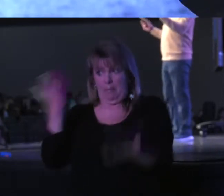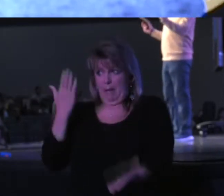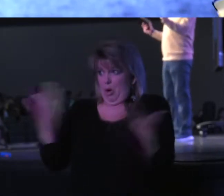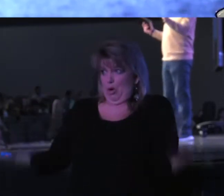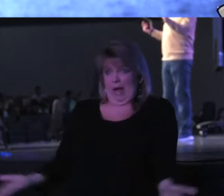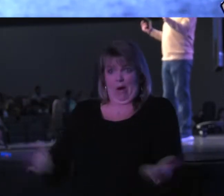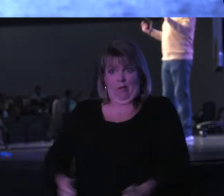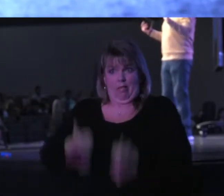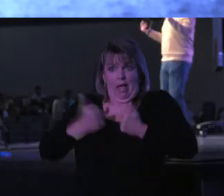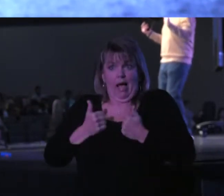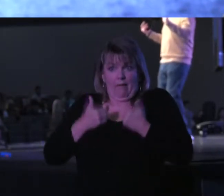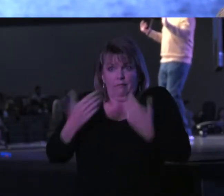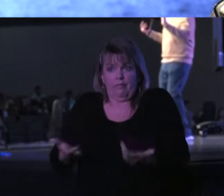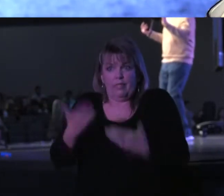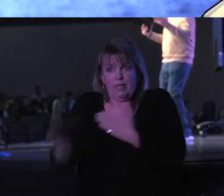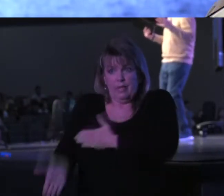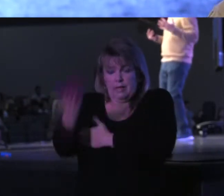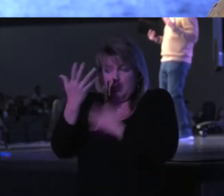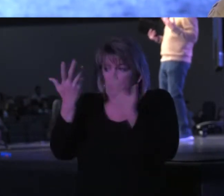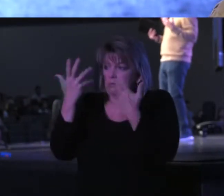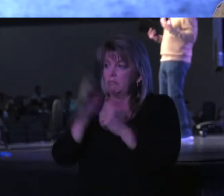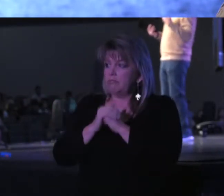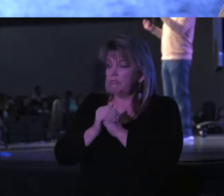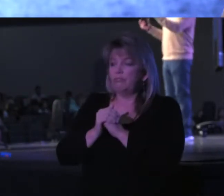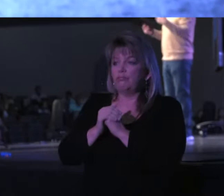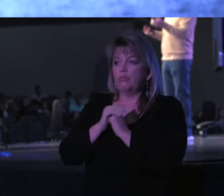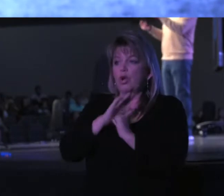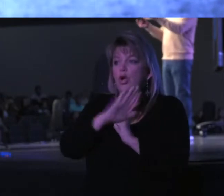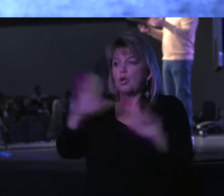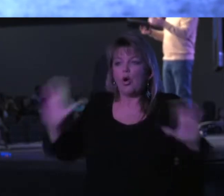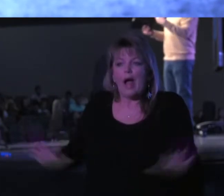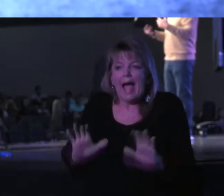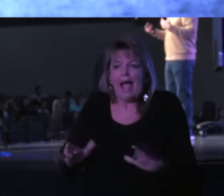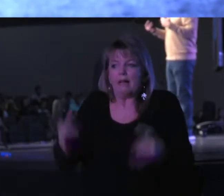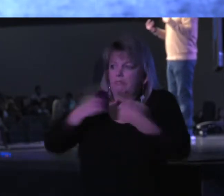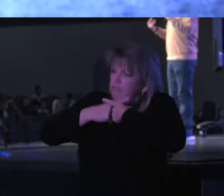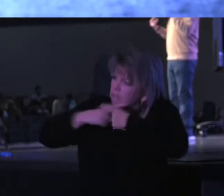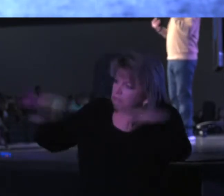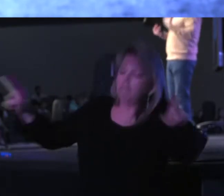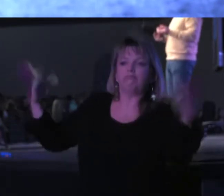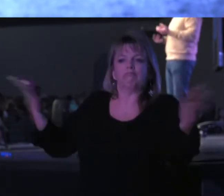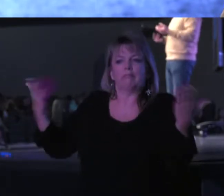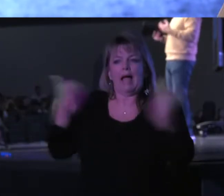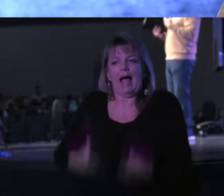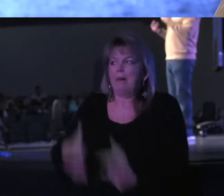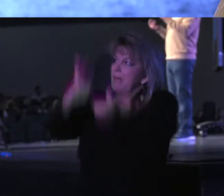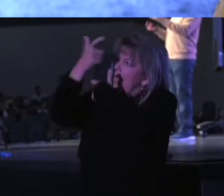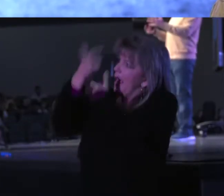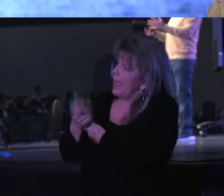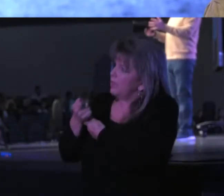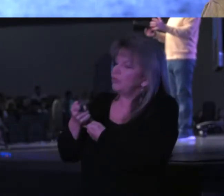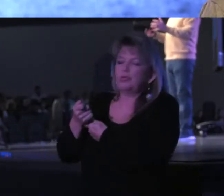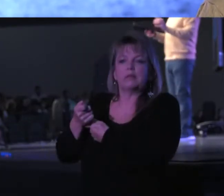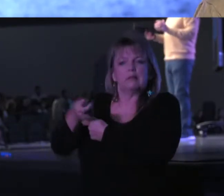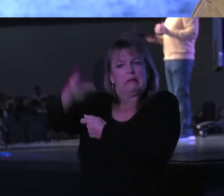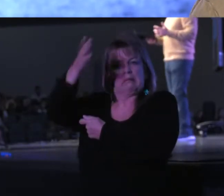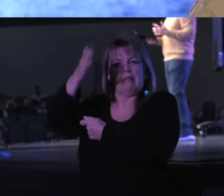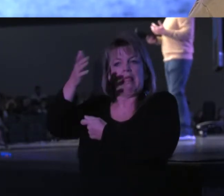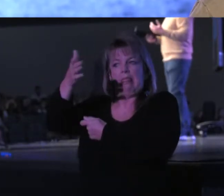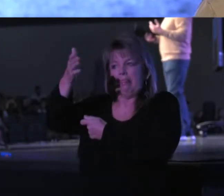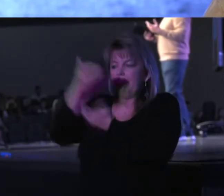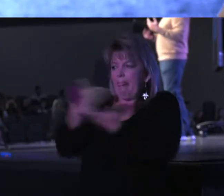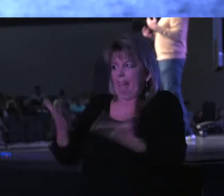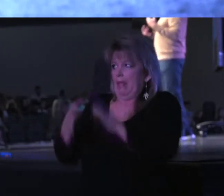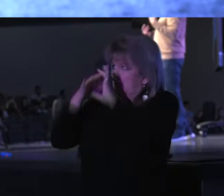us live this morning, you have said by your act, you have declared, I am interested in the things of God,